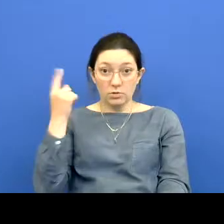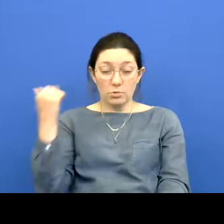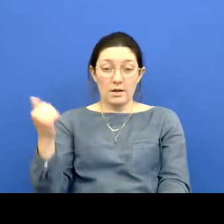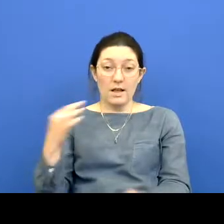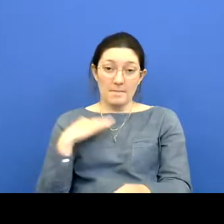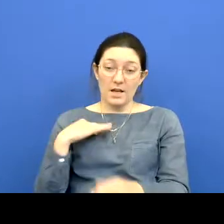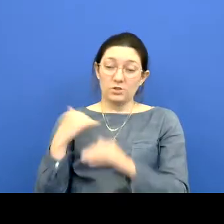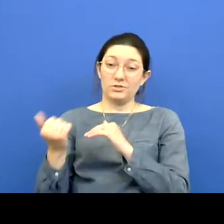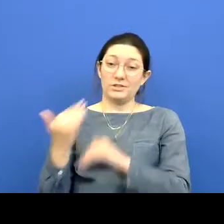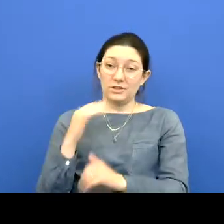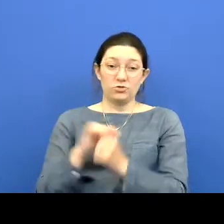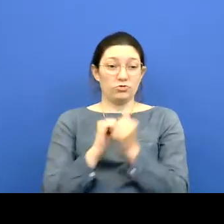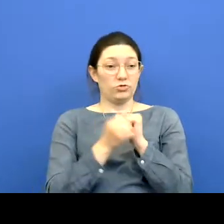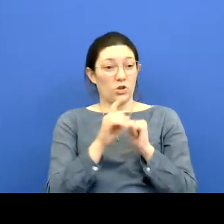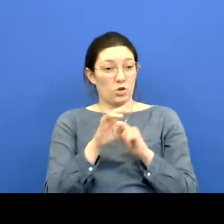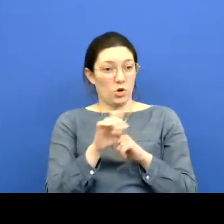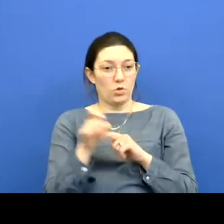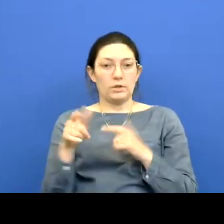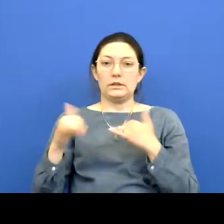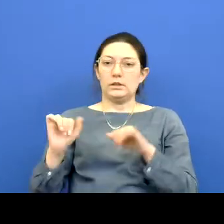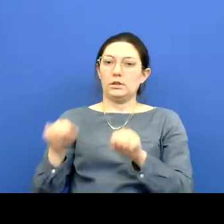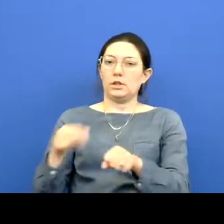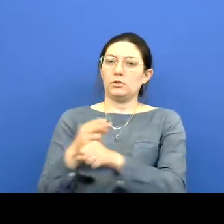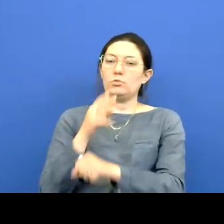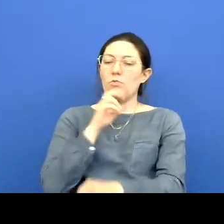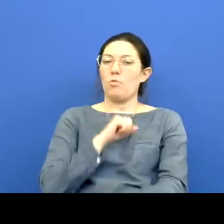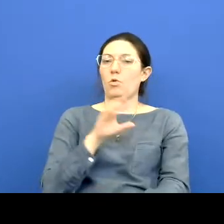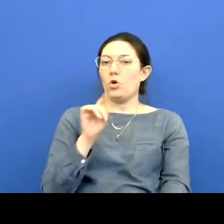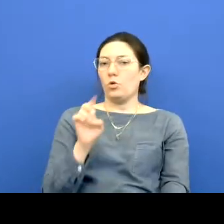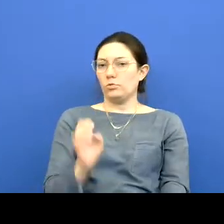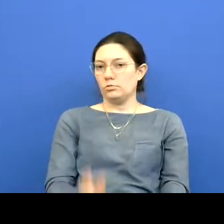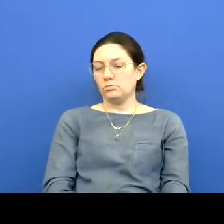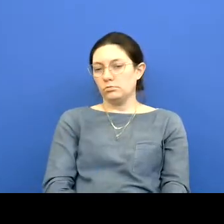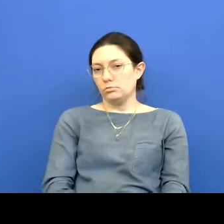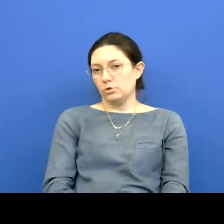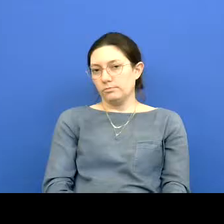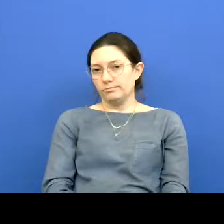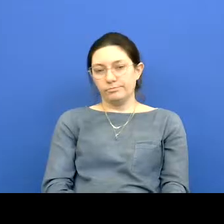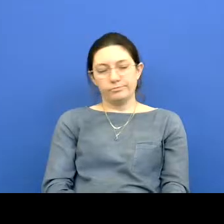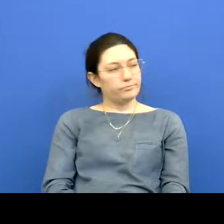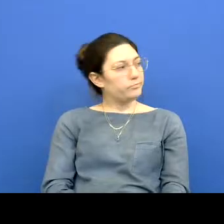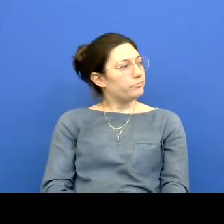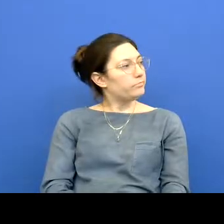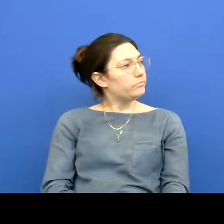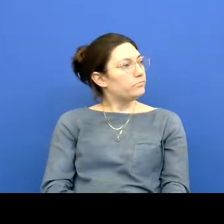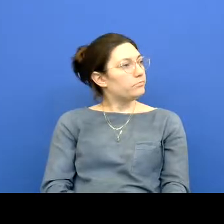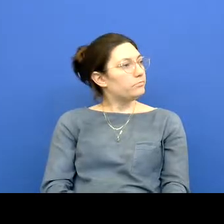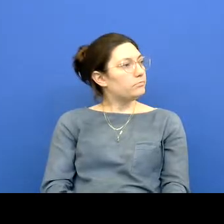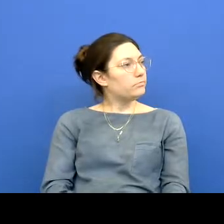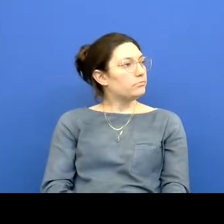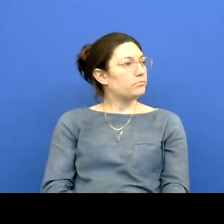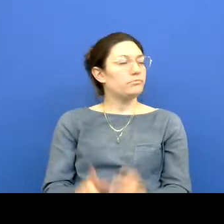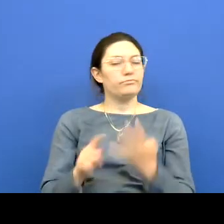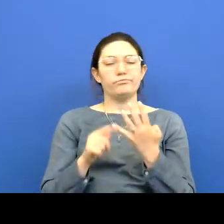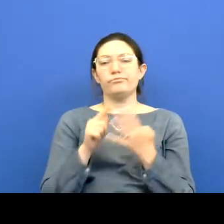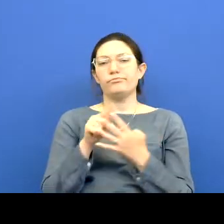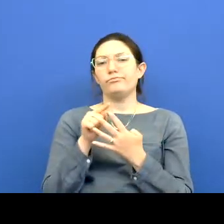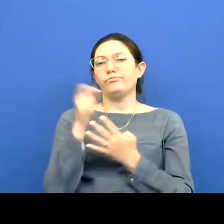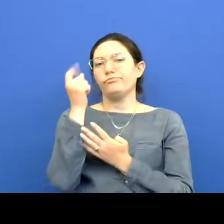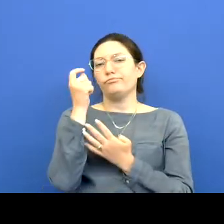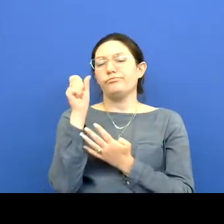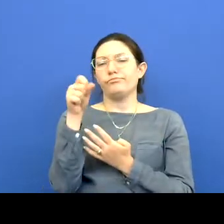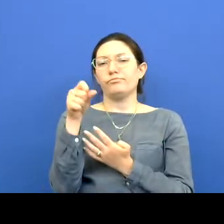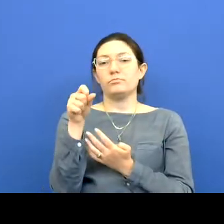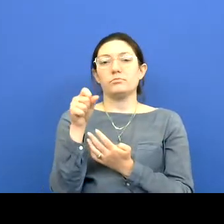you change the code, they still get to use the old code. So I'm okay. Yeah, I'm of the opinion that,